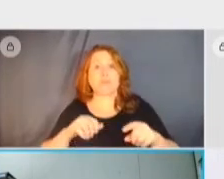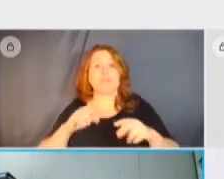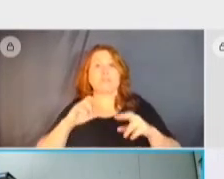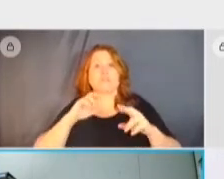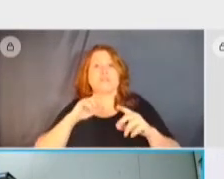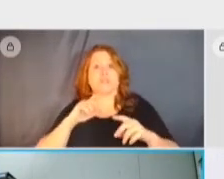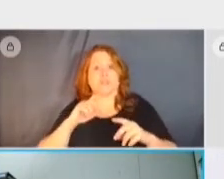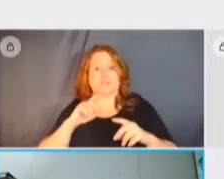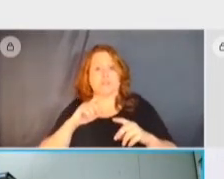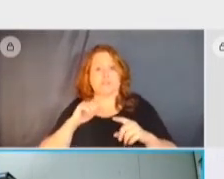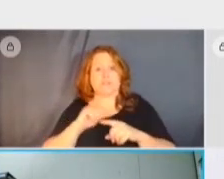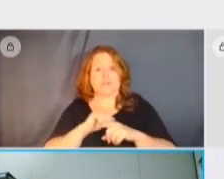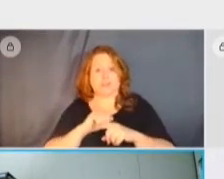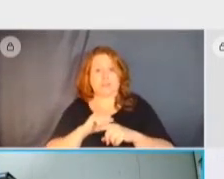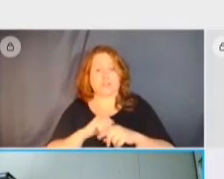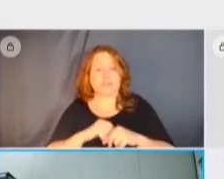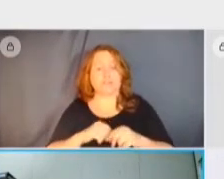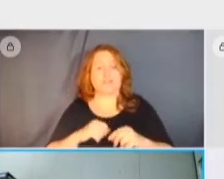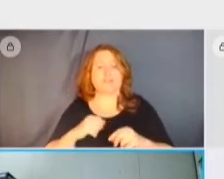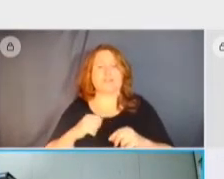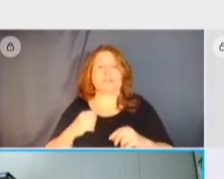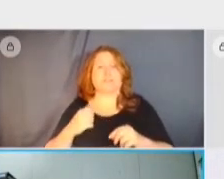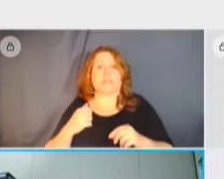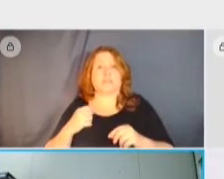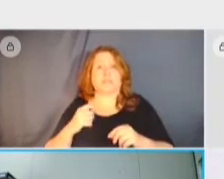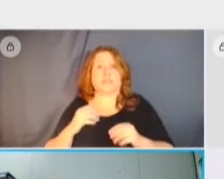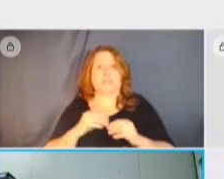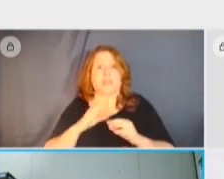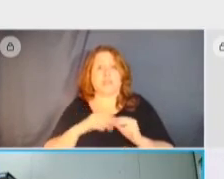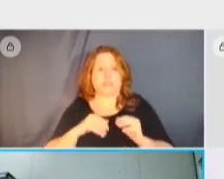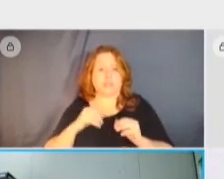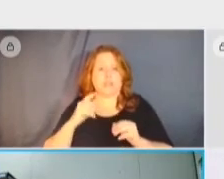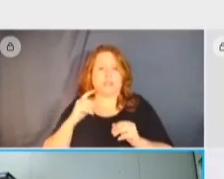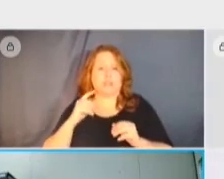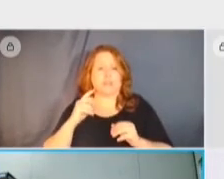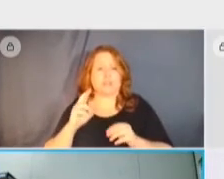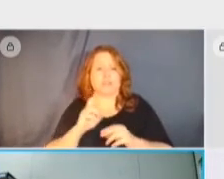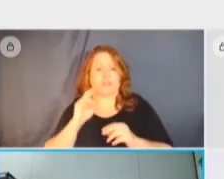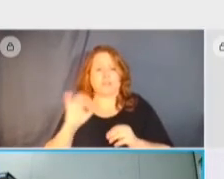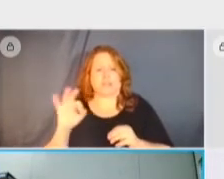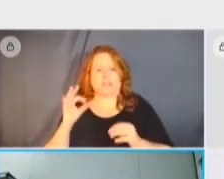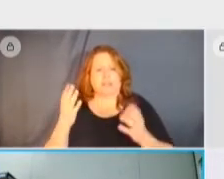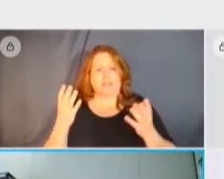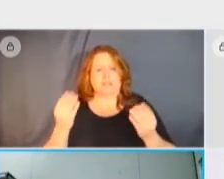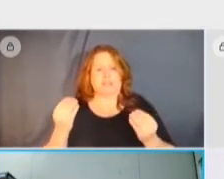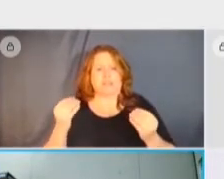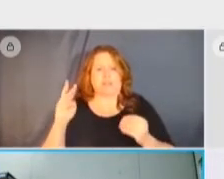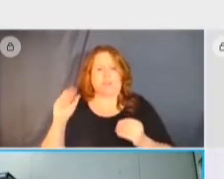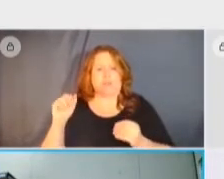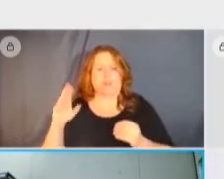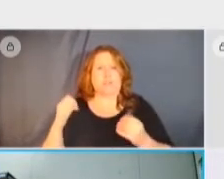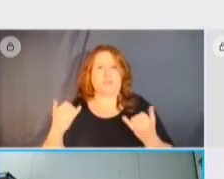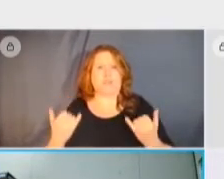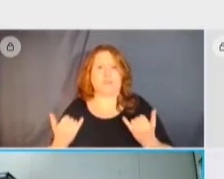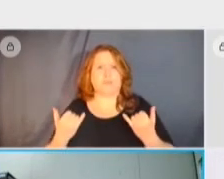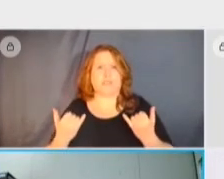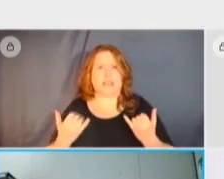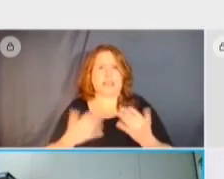people in the use of the campaign software to date. There are, I